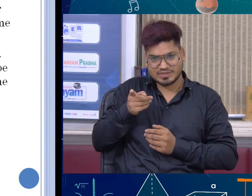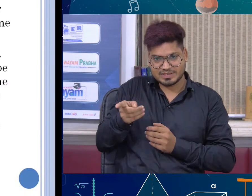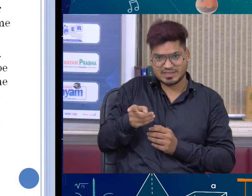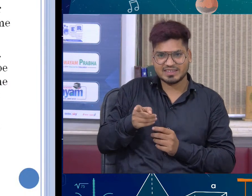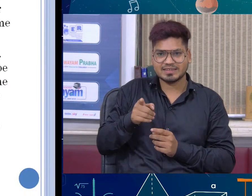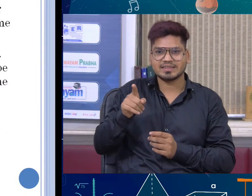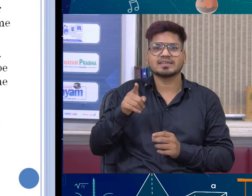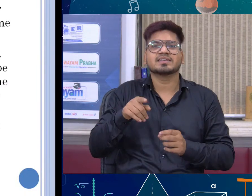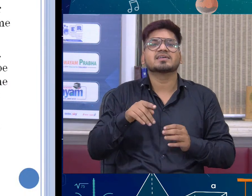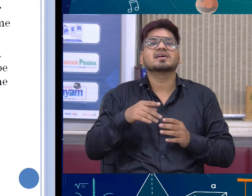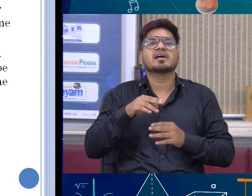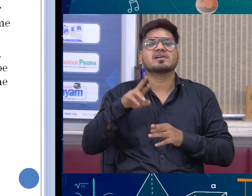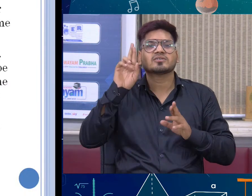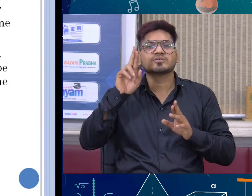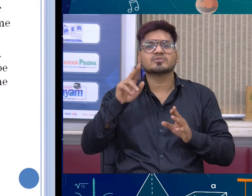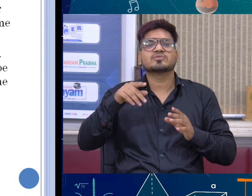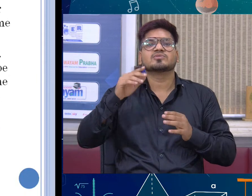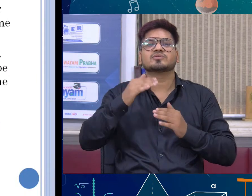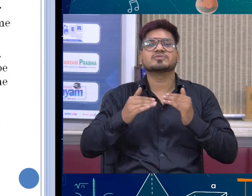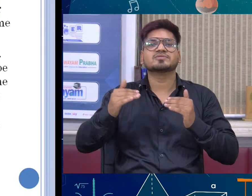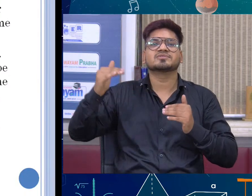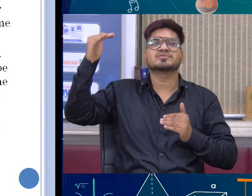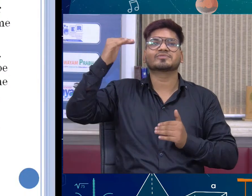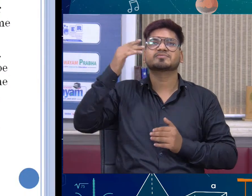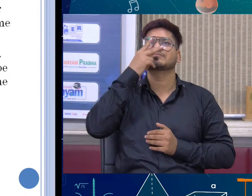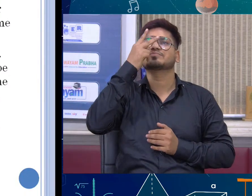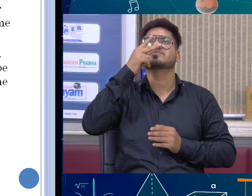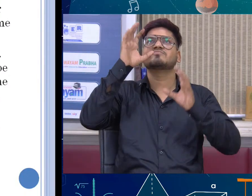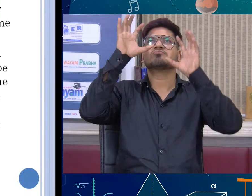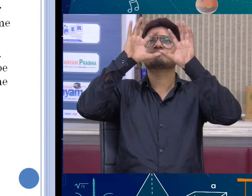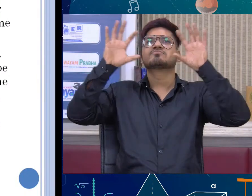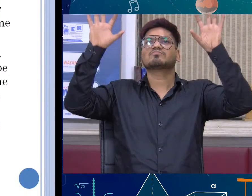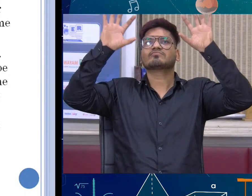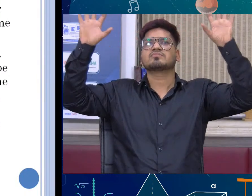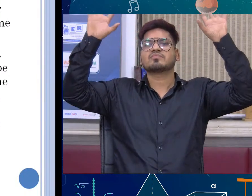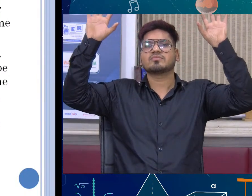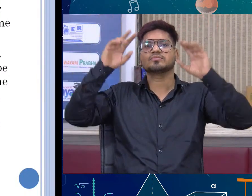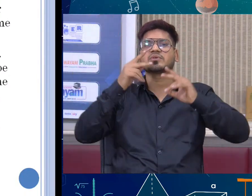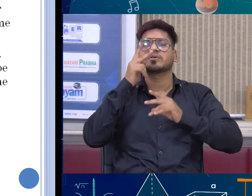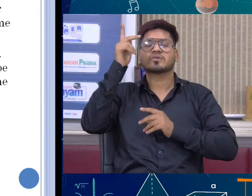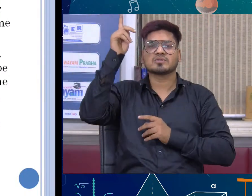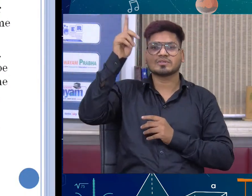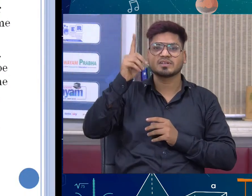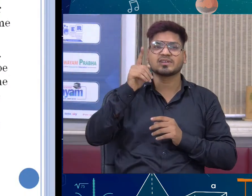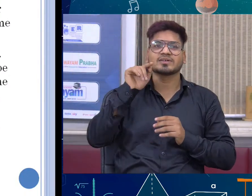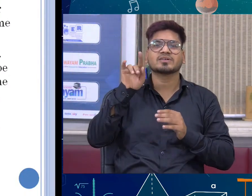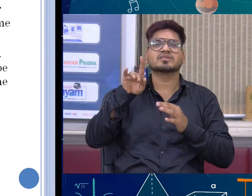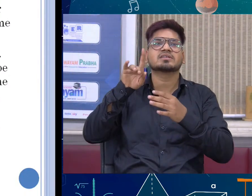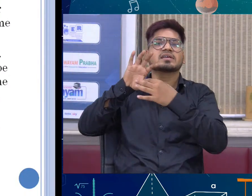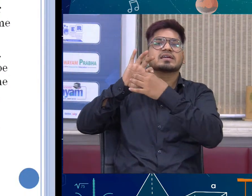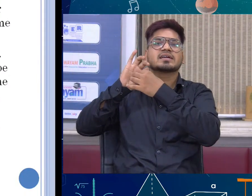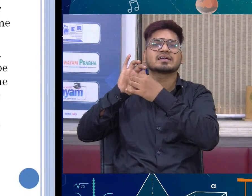in the northeast. Huge mountains of clouds be seen approaching. The air was